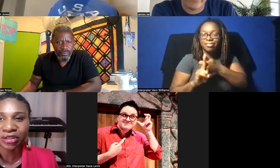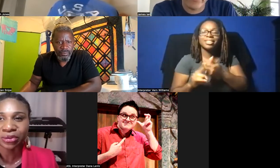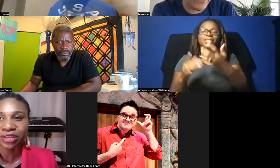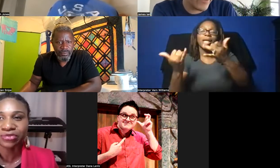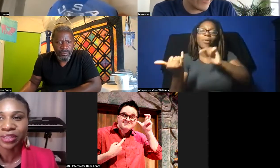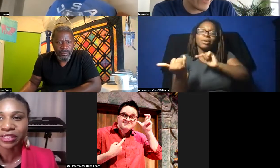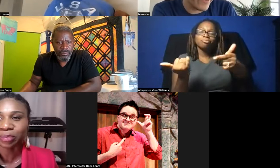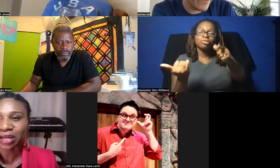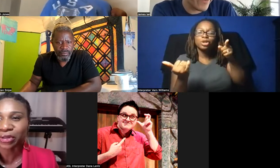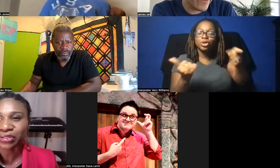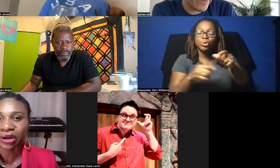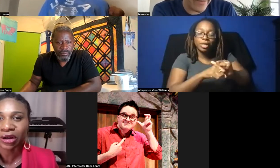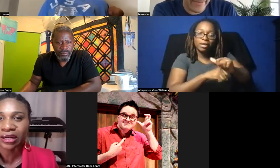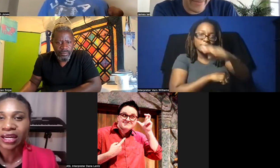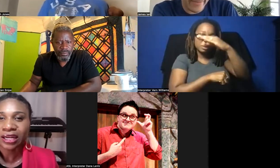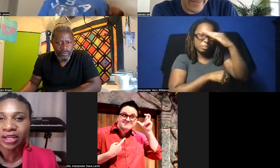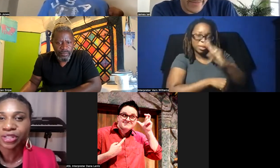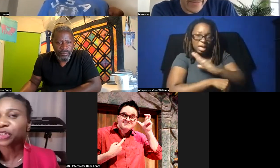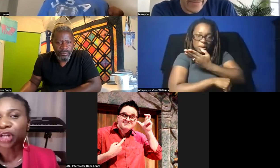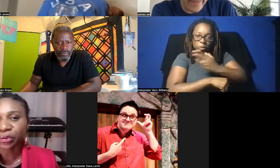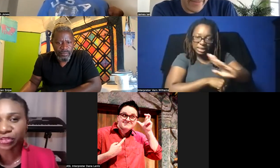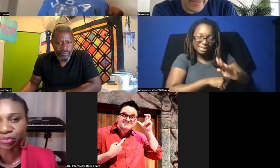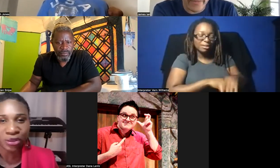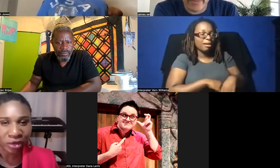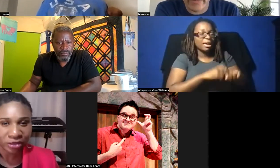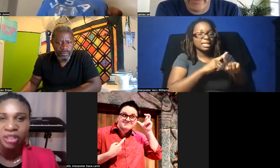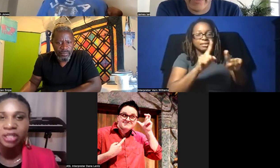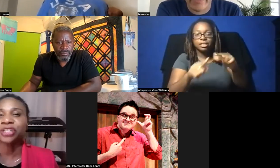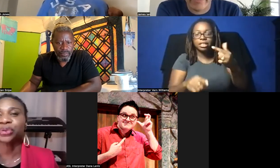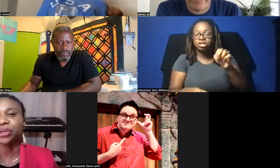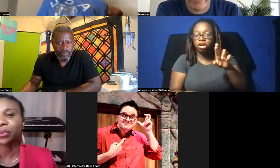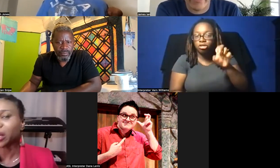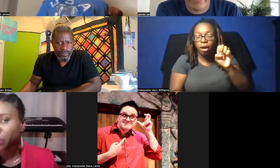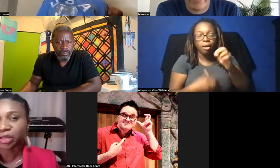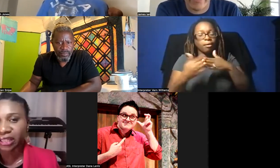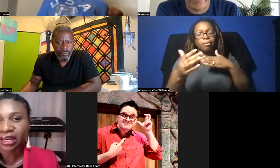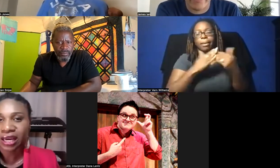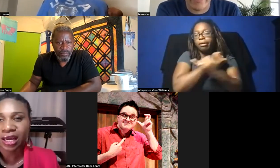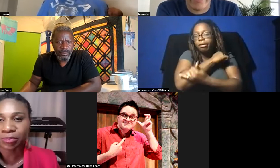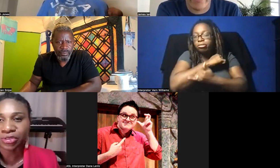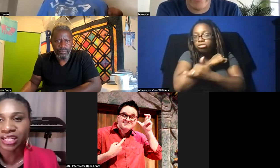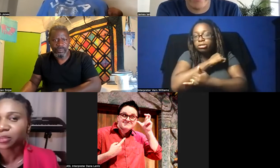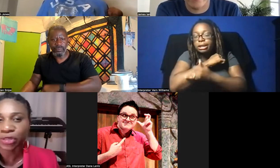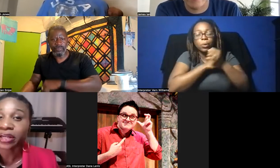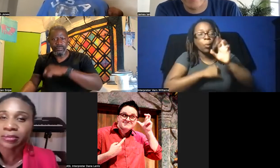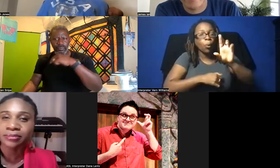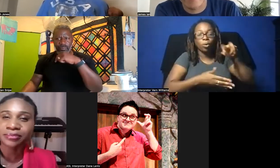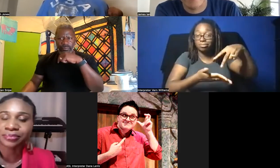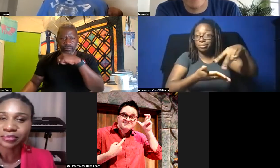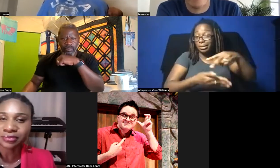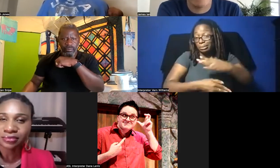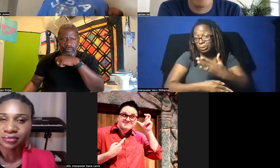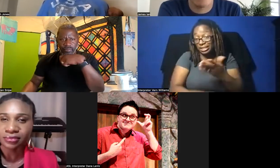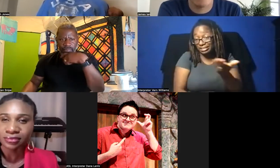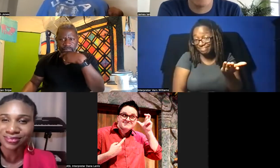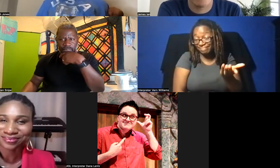about, the influence of Black music on, different genres of music, whether it be country or whether it be dance music.